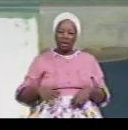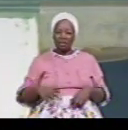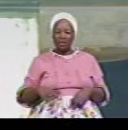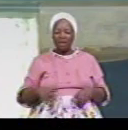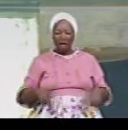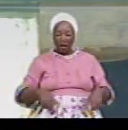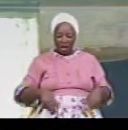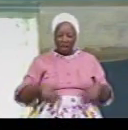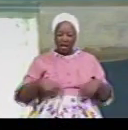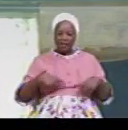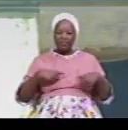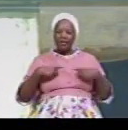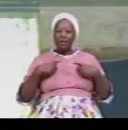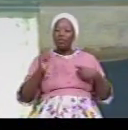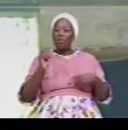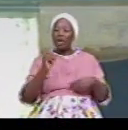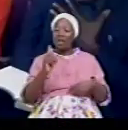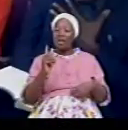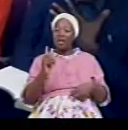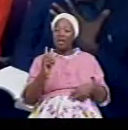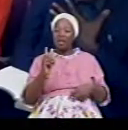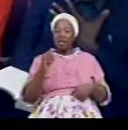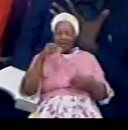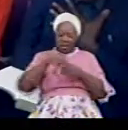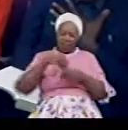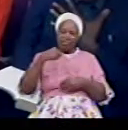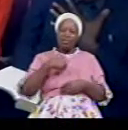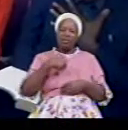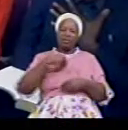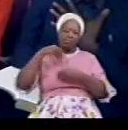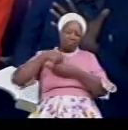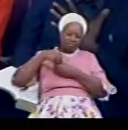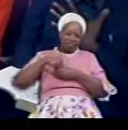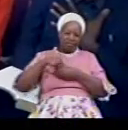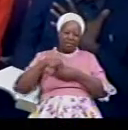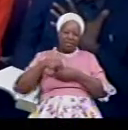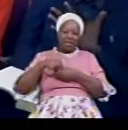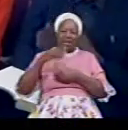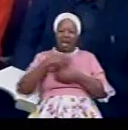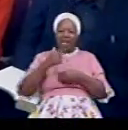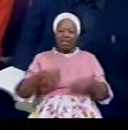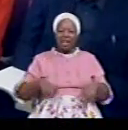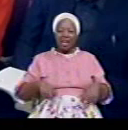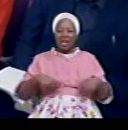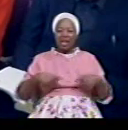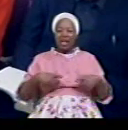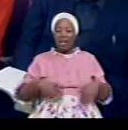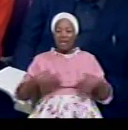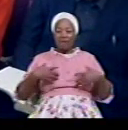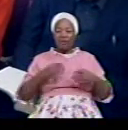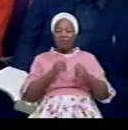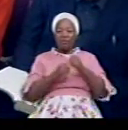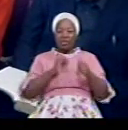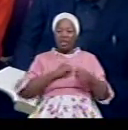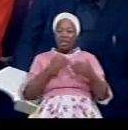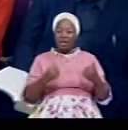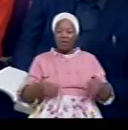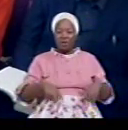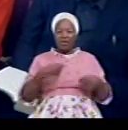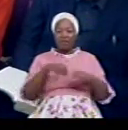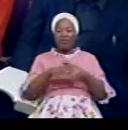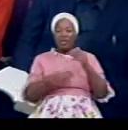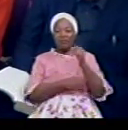liveth where? In me. And the life which I now live in the flesh, I